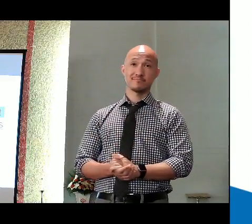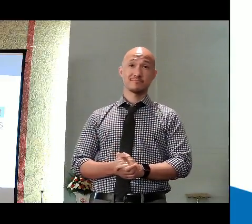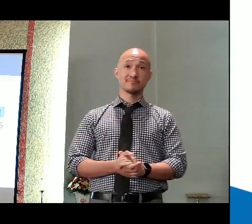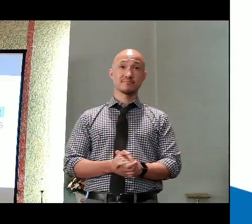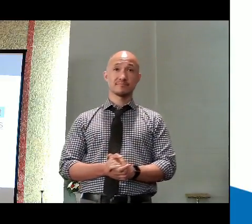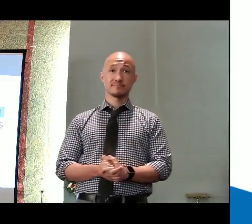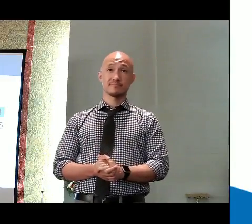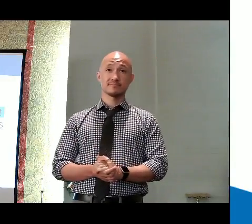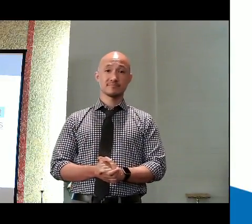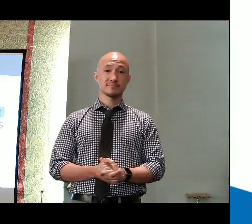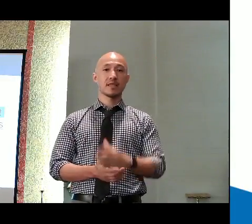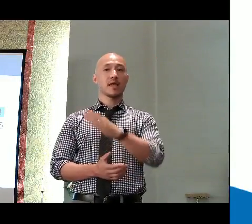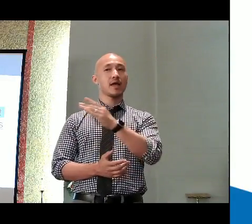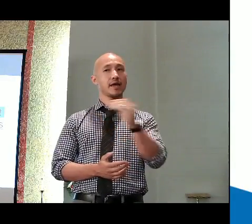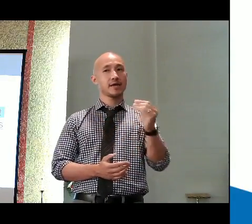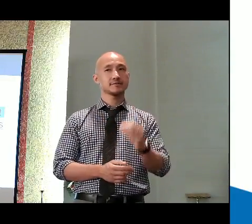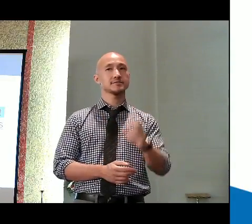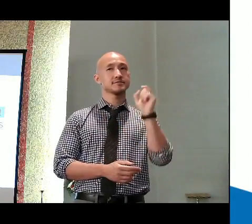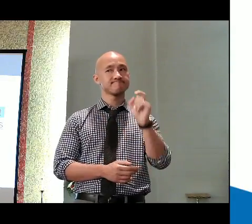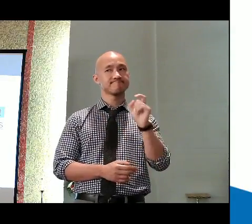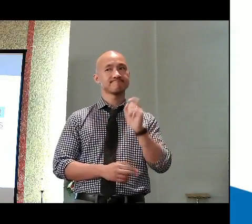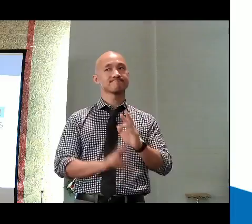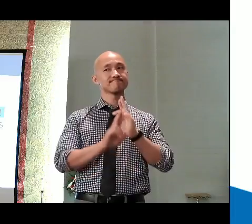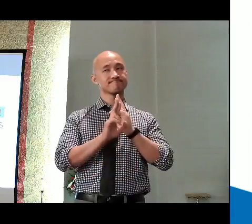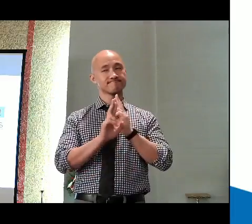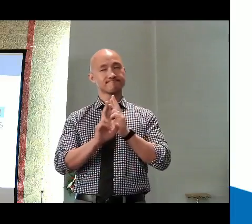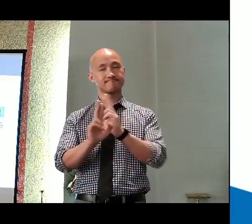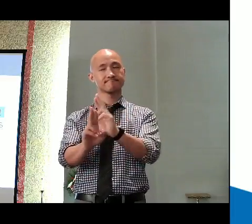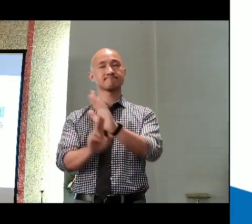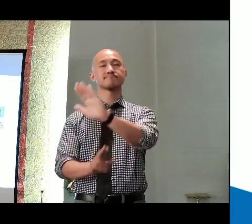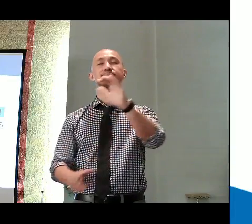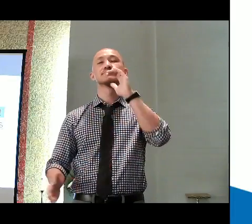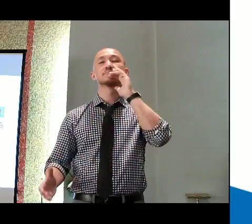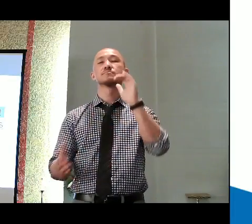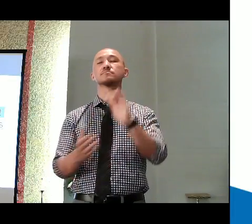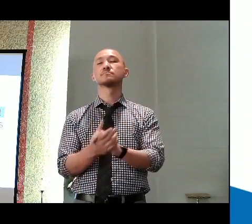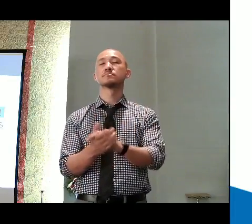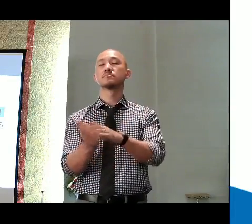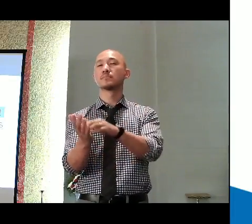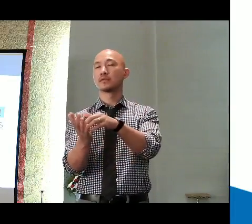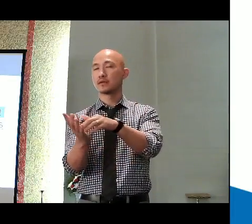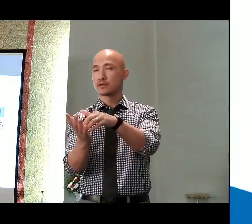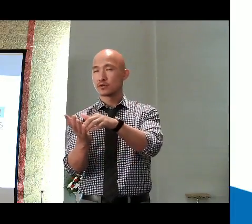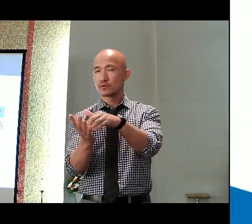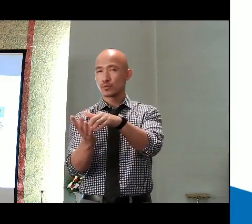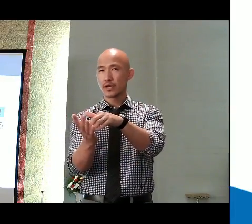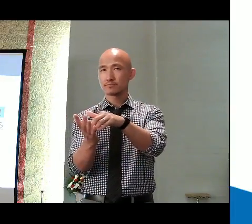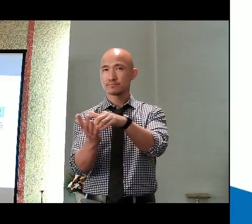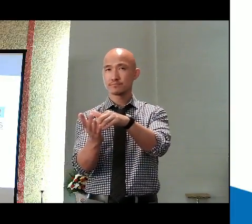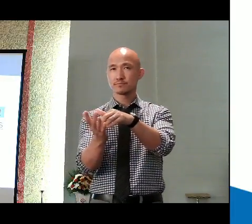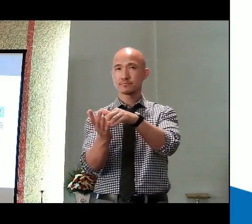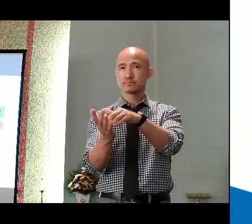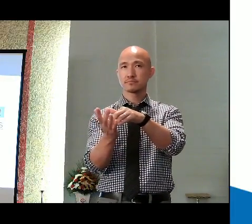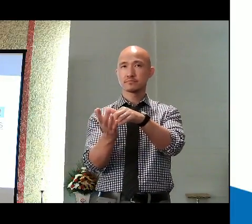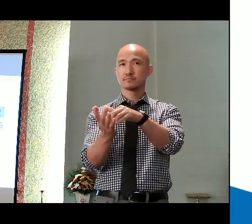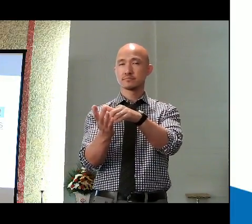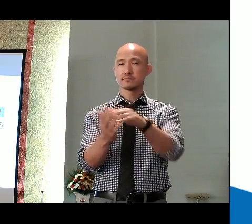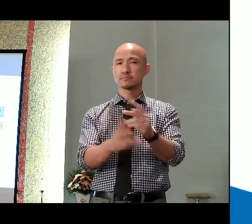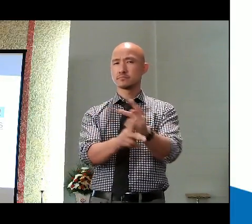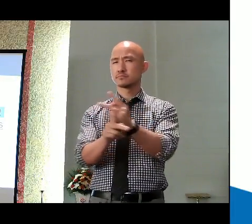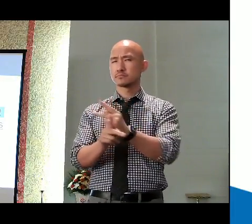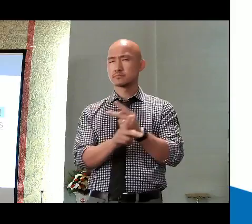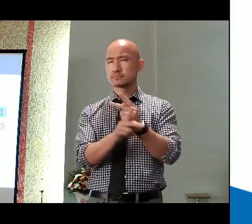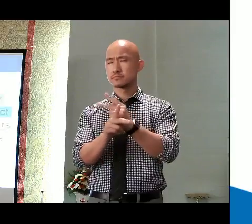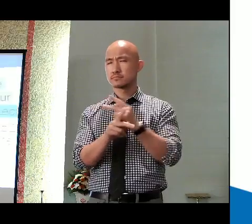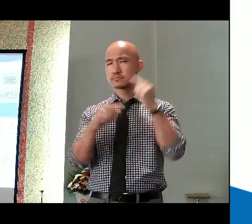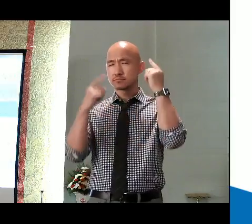and treat them with respect as the weaker partner." So to be considerate,